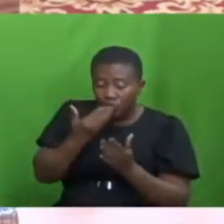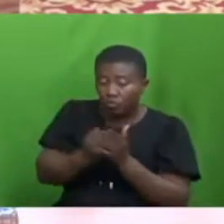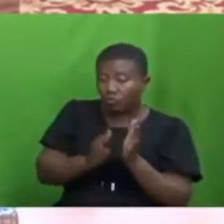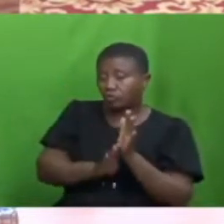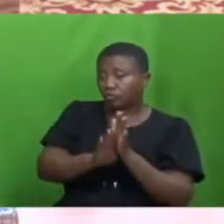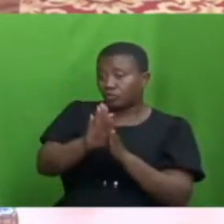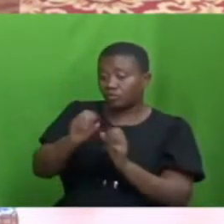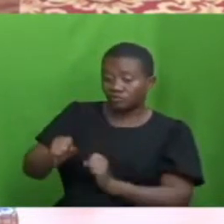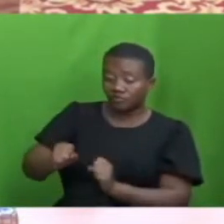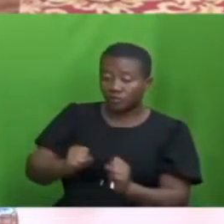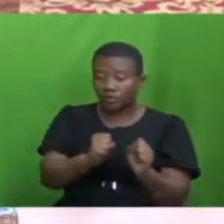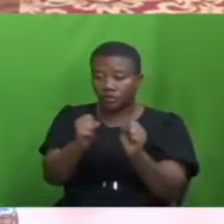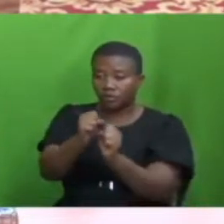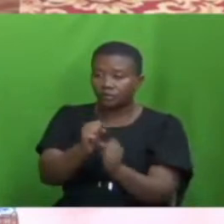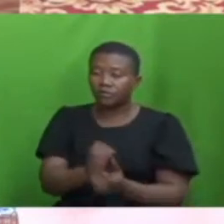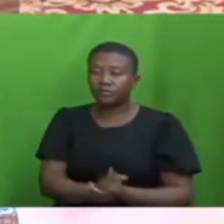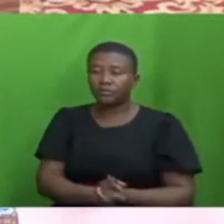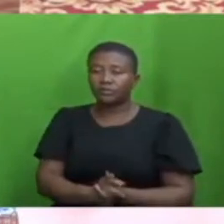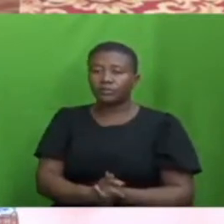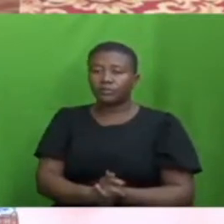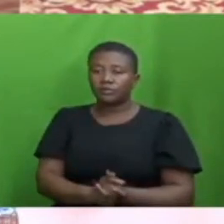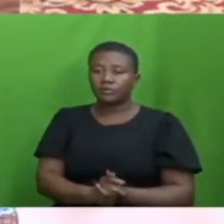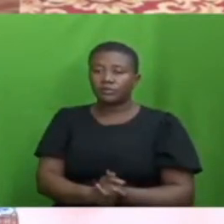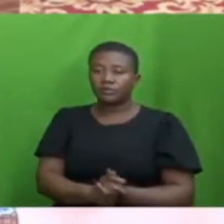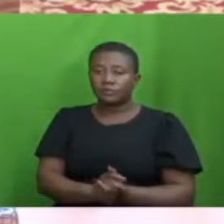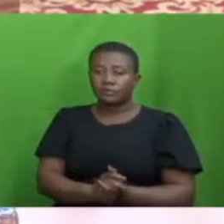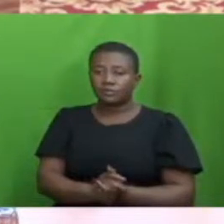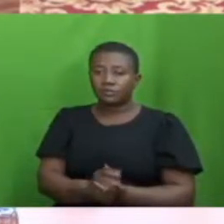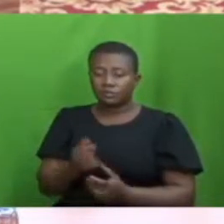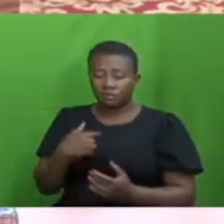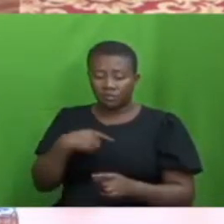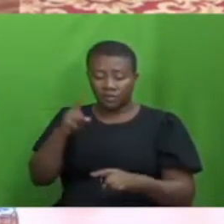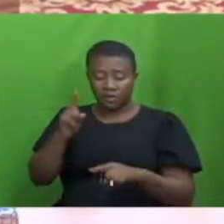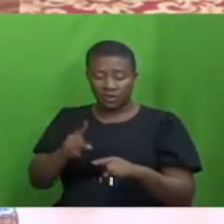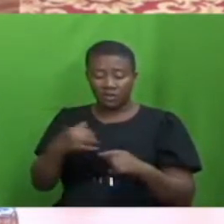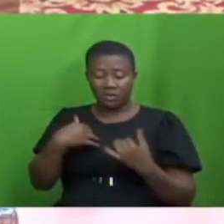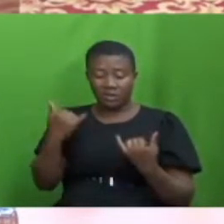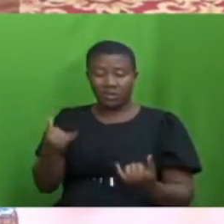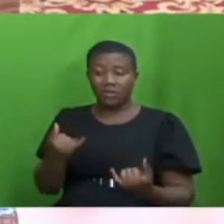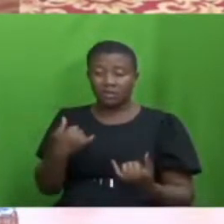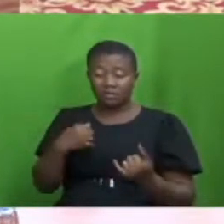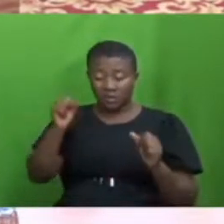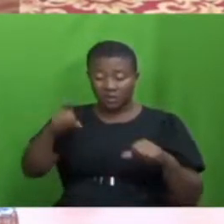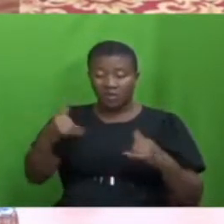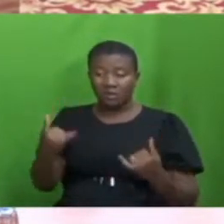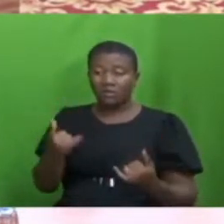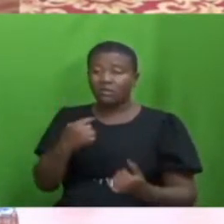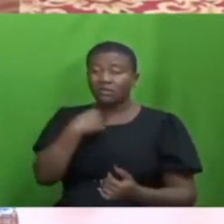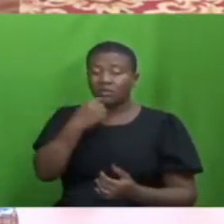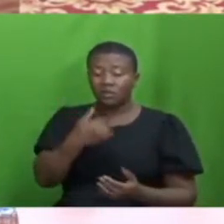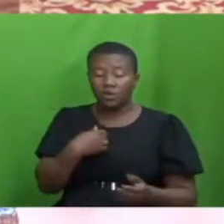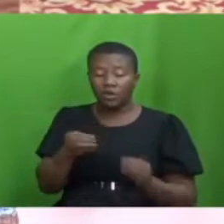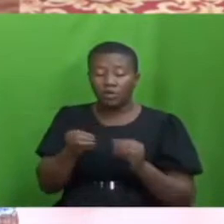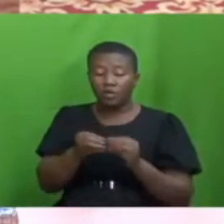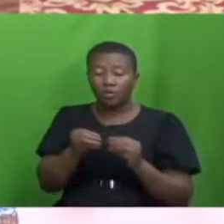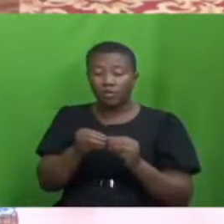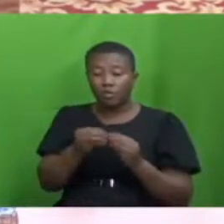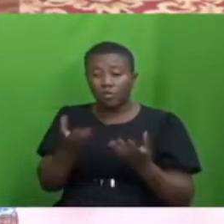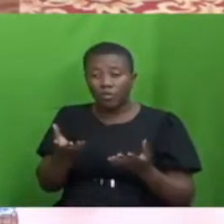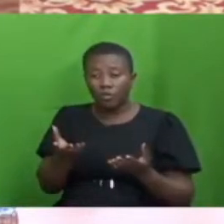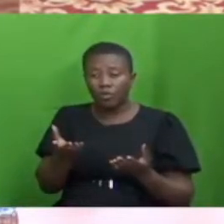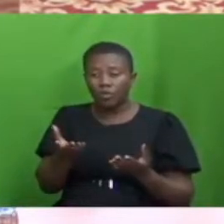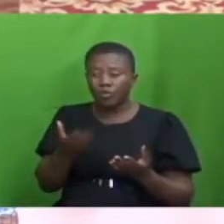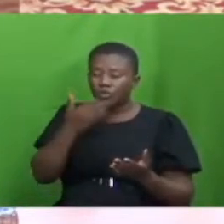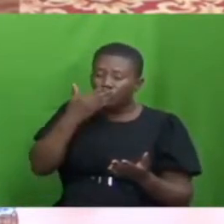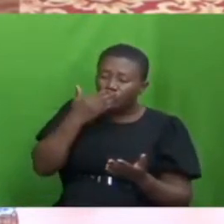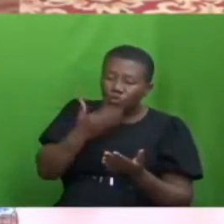strategy. Mr. Speaker, I can now report that we have been diligent and